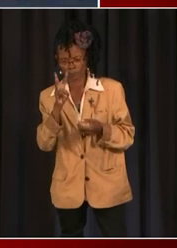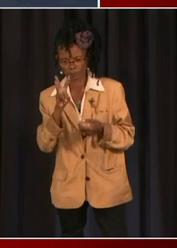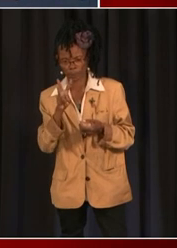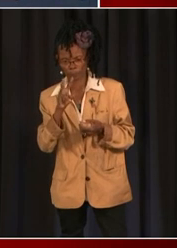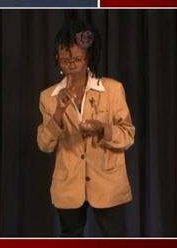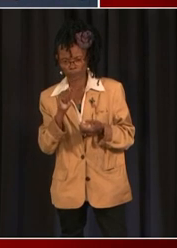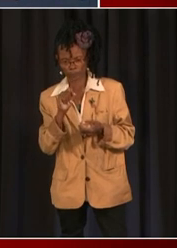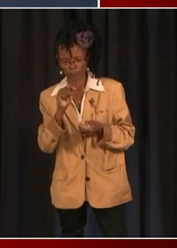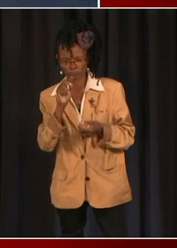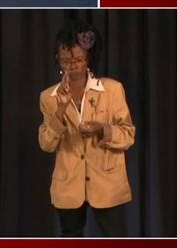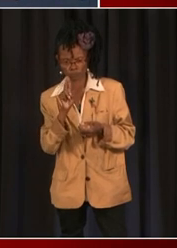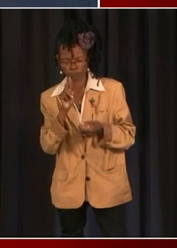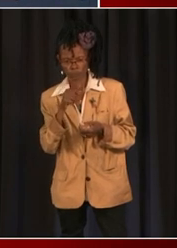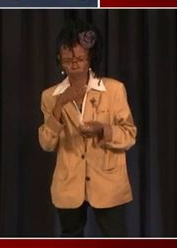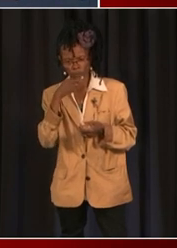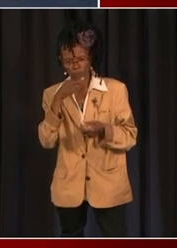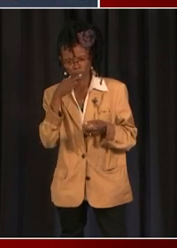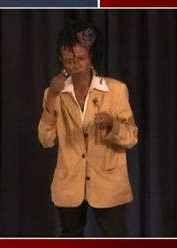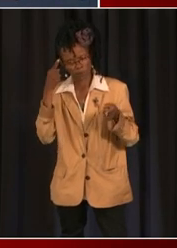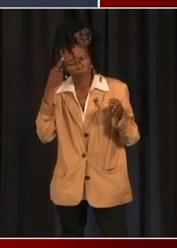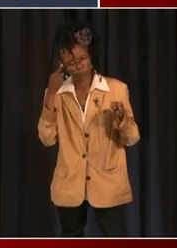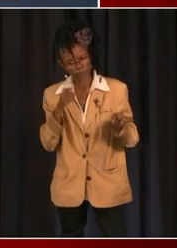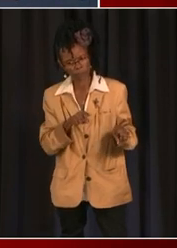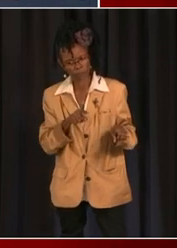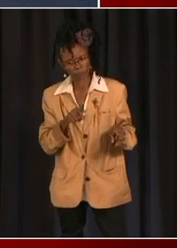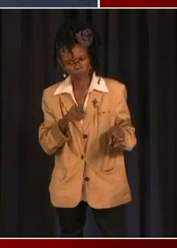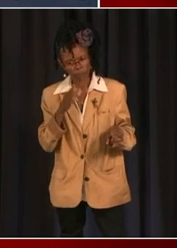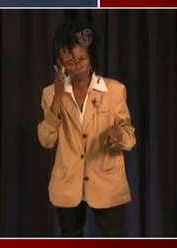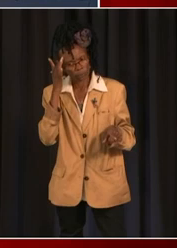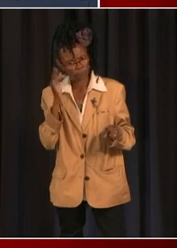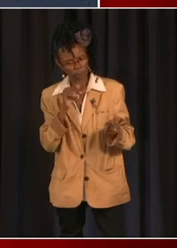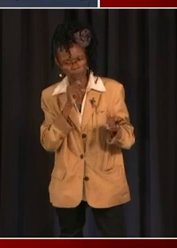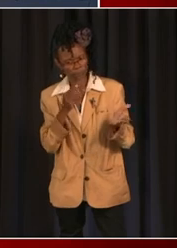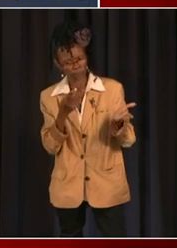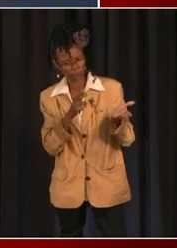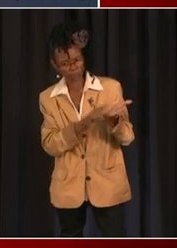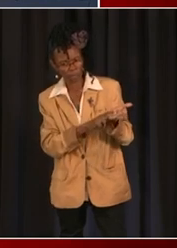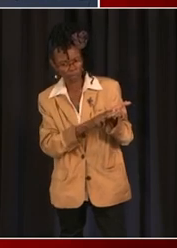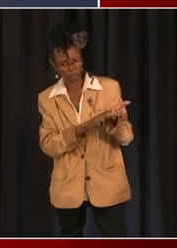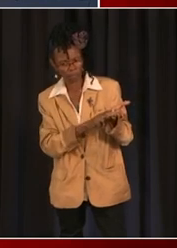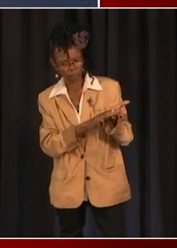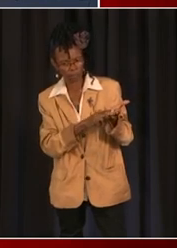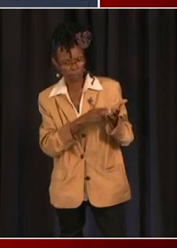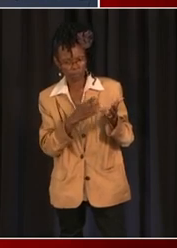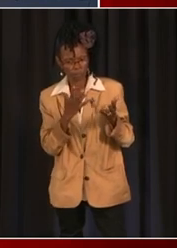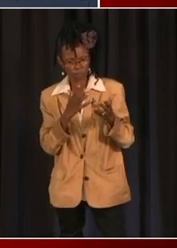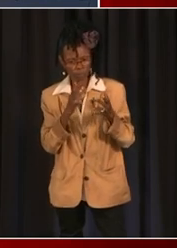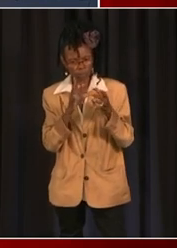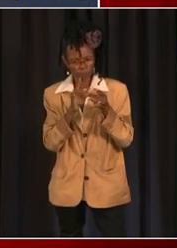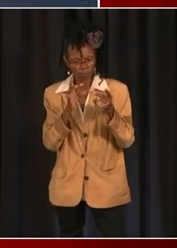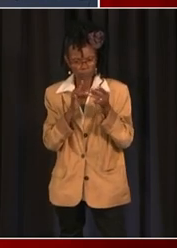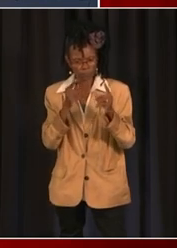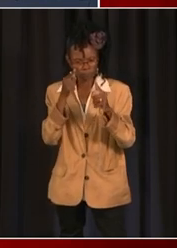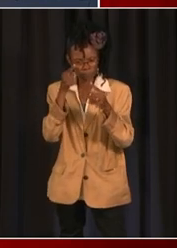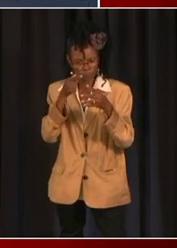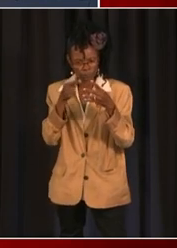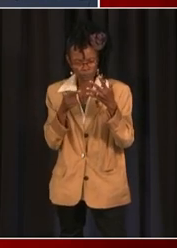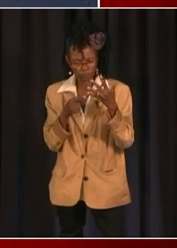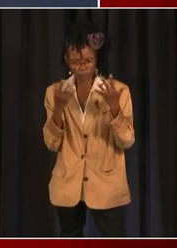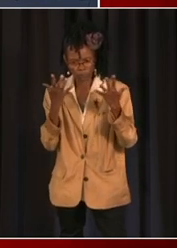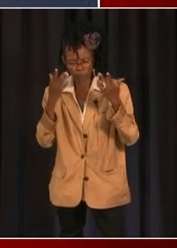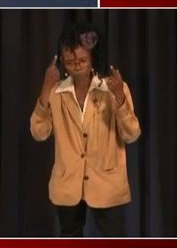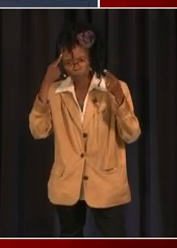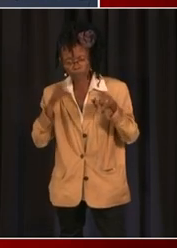MOA. Why hasn't an agreement been signed, and what are the last sticking points? Thank you for that question. So